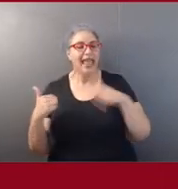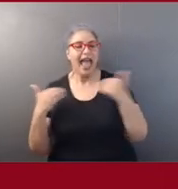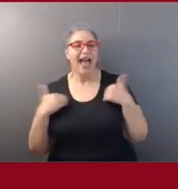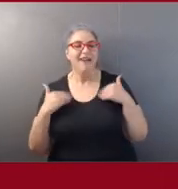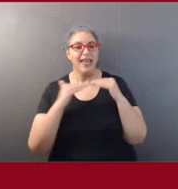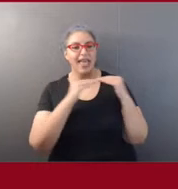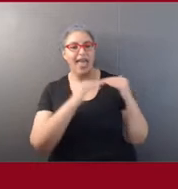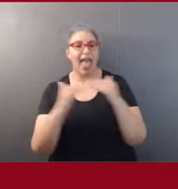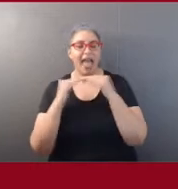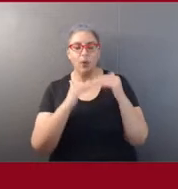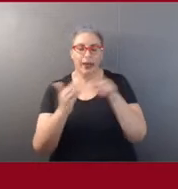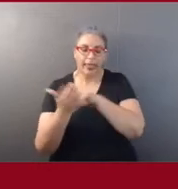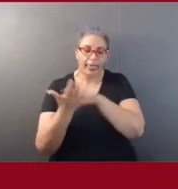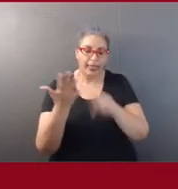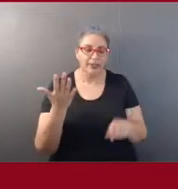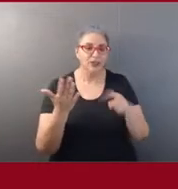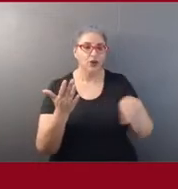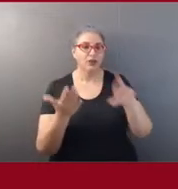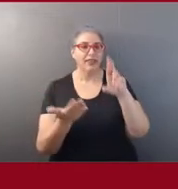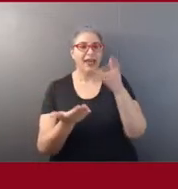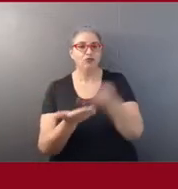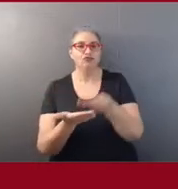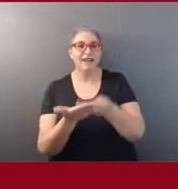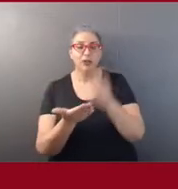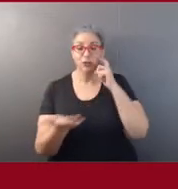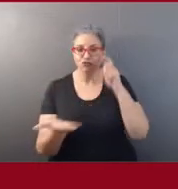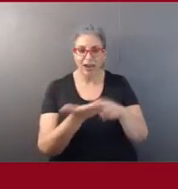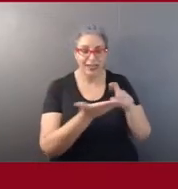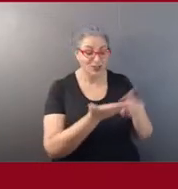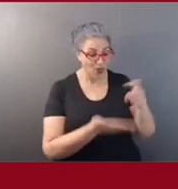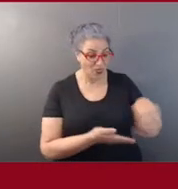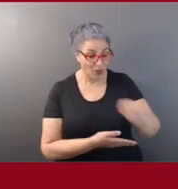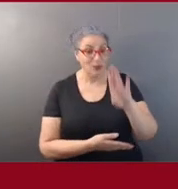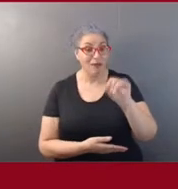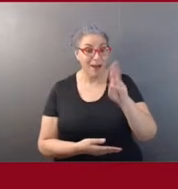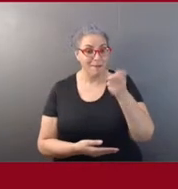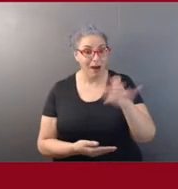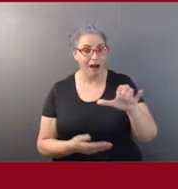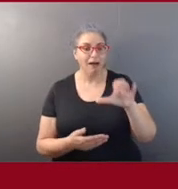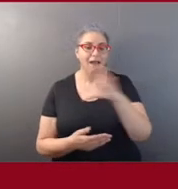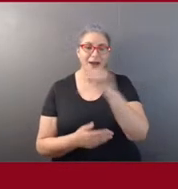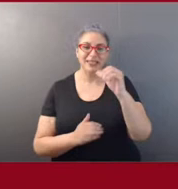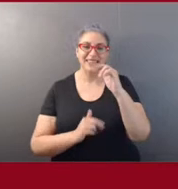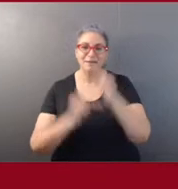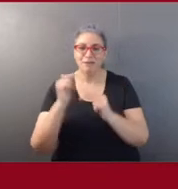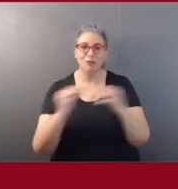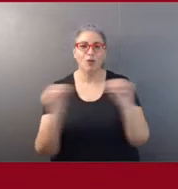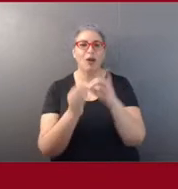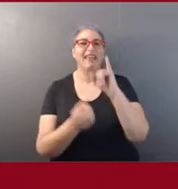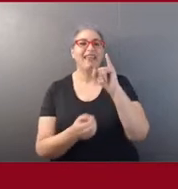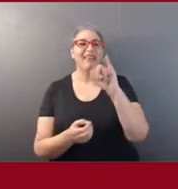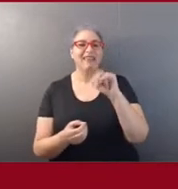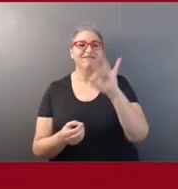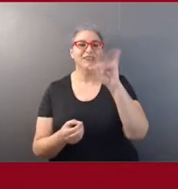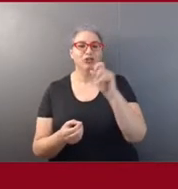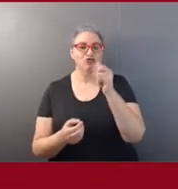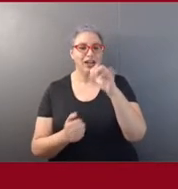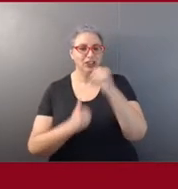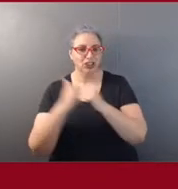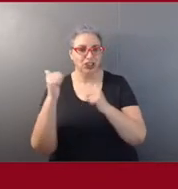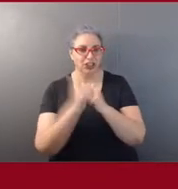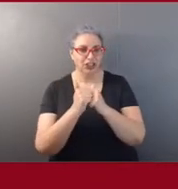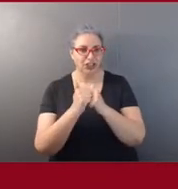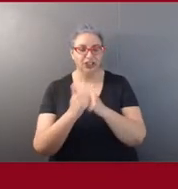revenue recognized by these BIPOC production companies so they can build infrastructure, and I'm very proud of it. Yeah, great. Wow, this is